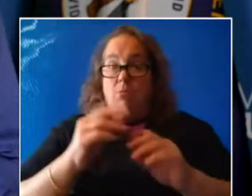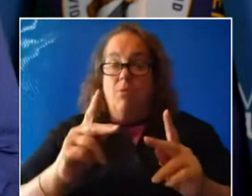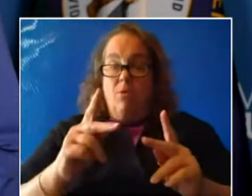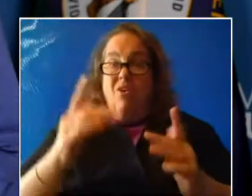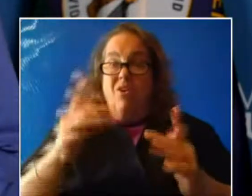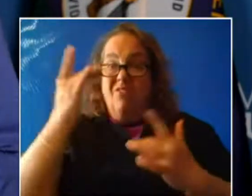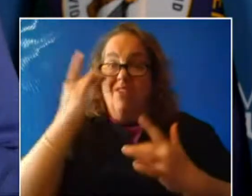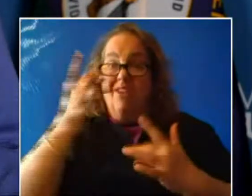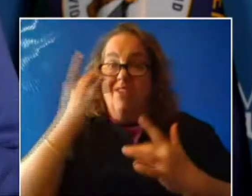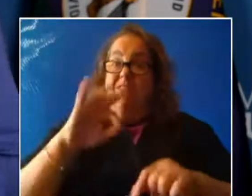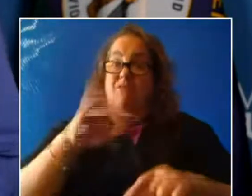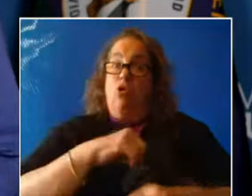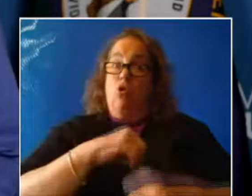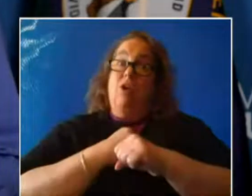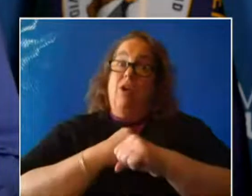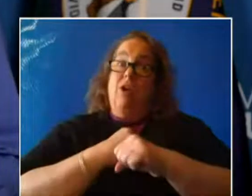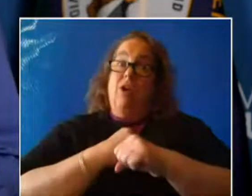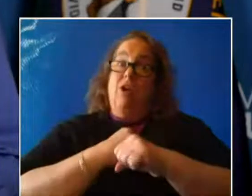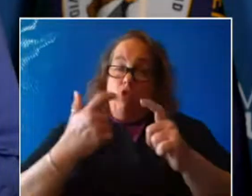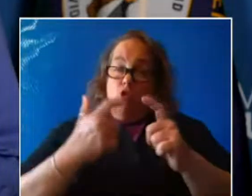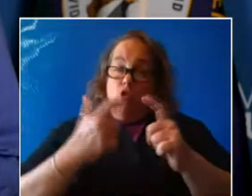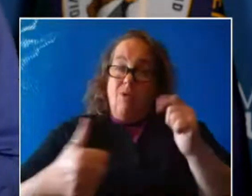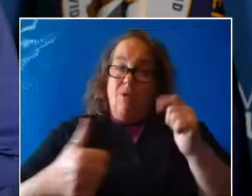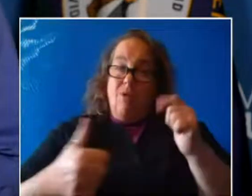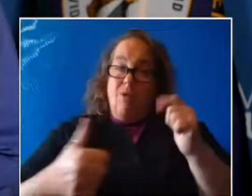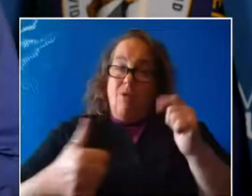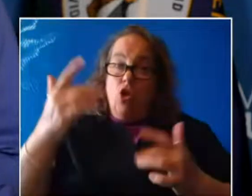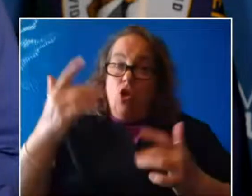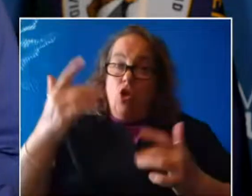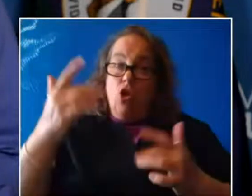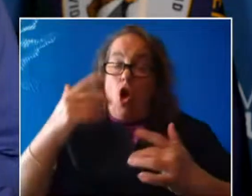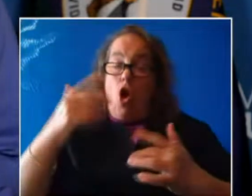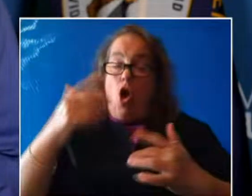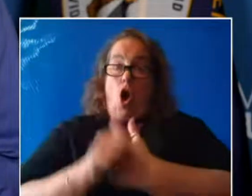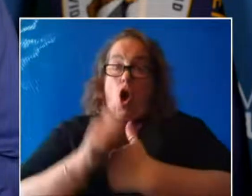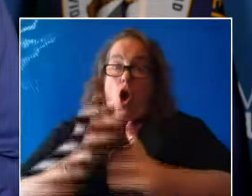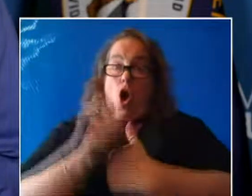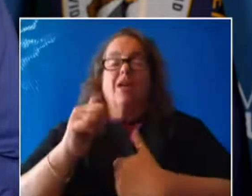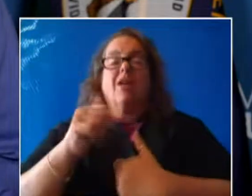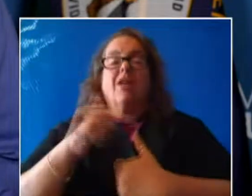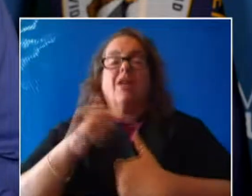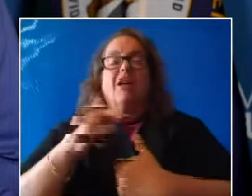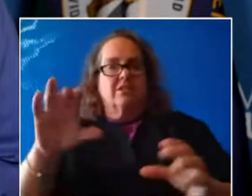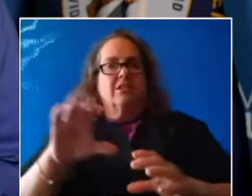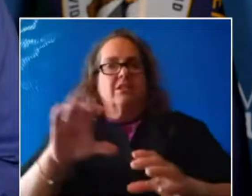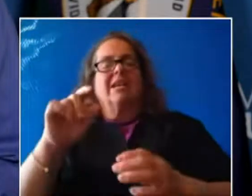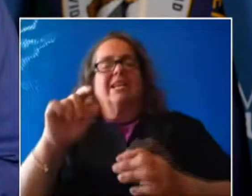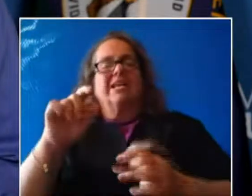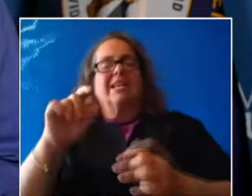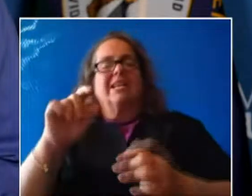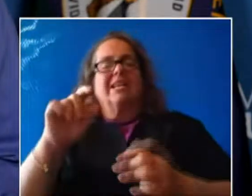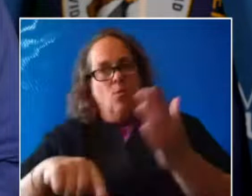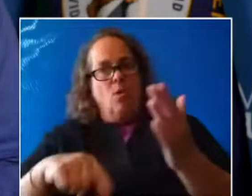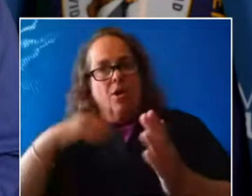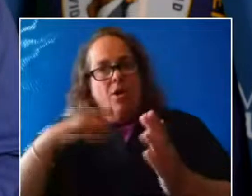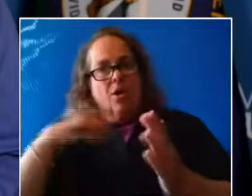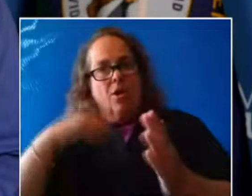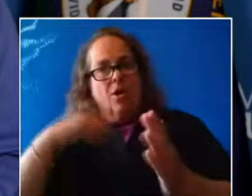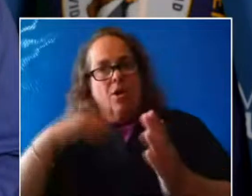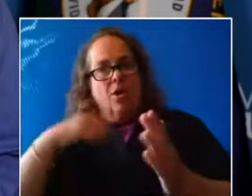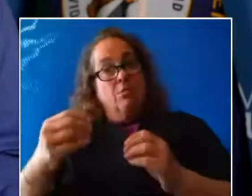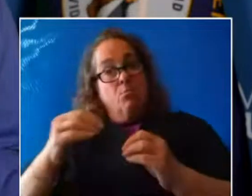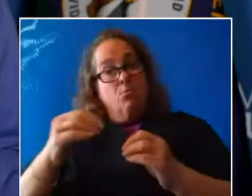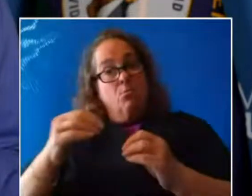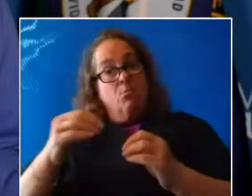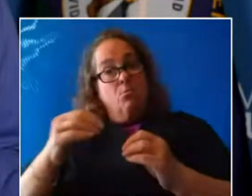and the vaccines have done precisely what we had hoped they would do, we need more evidence, but the evidence is getting accumulated